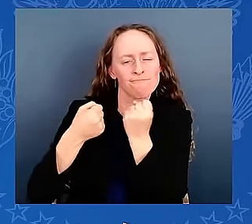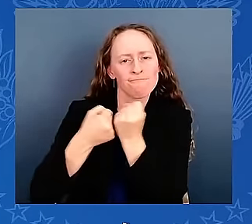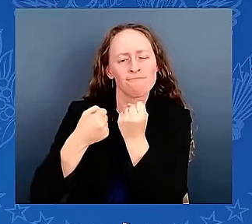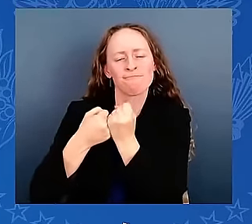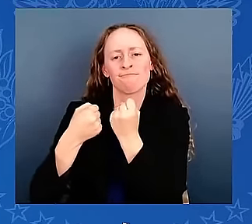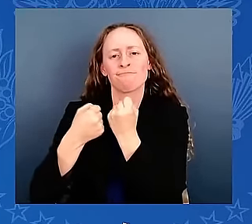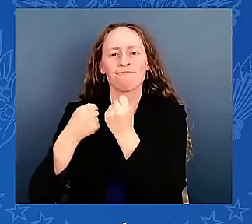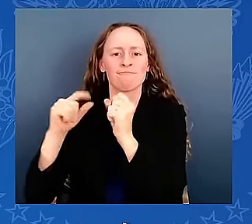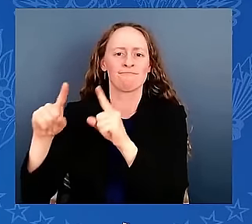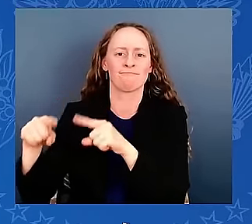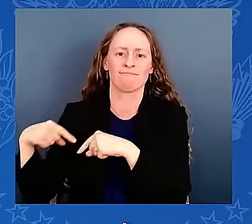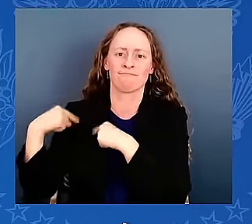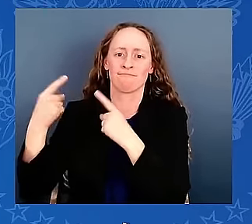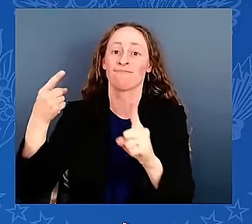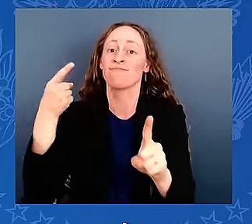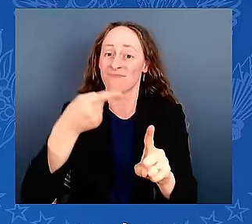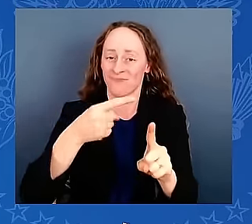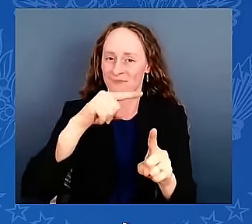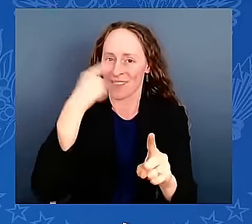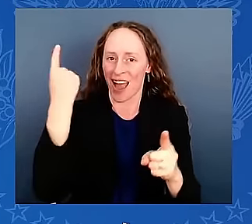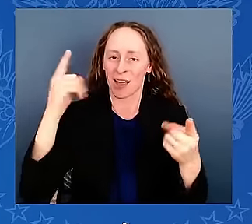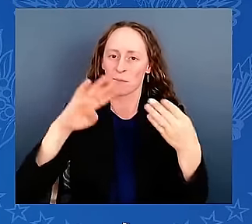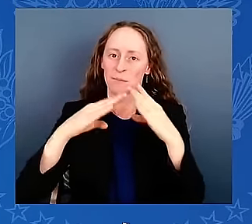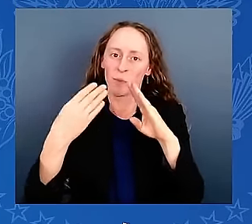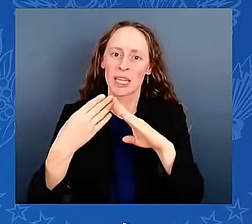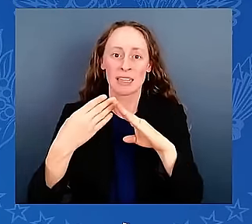in courthouses throughout the country.